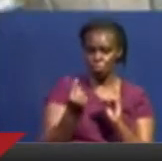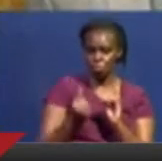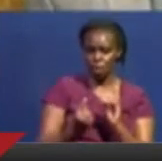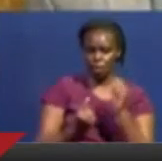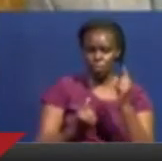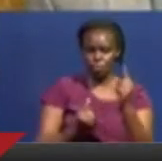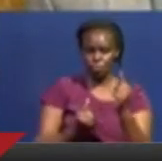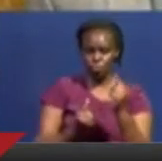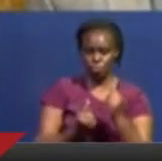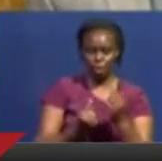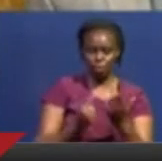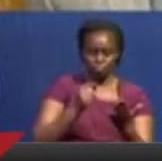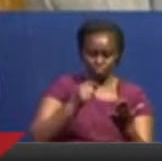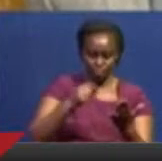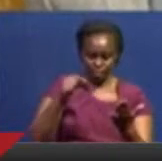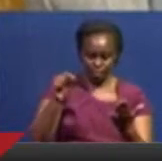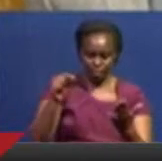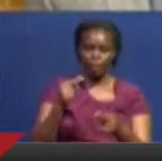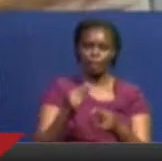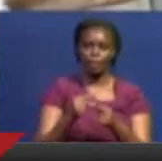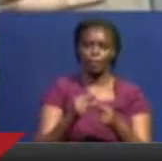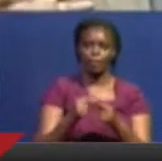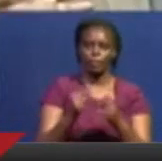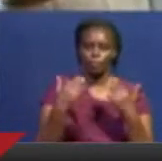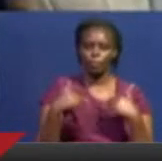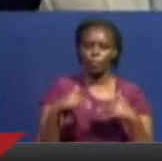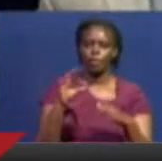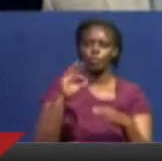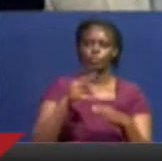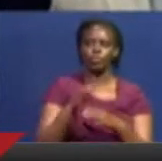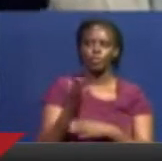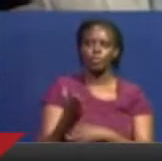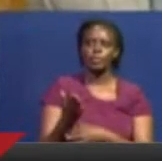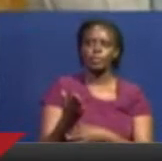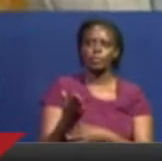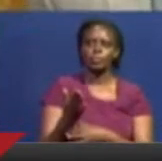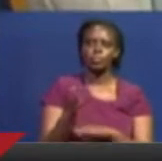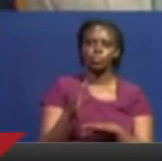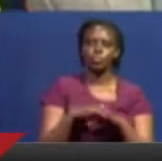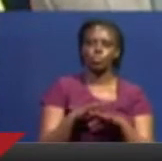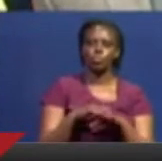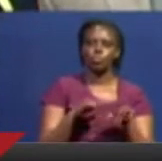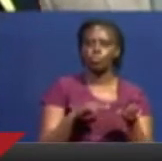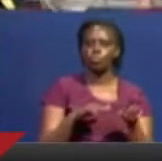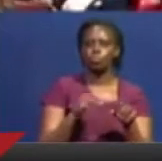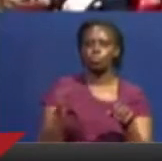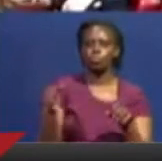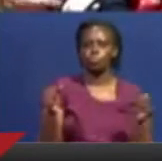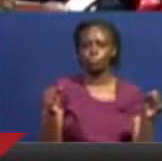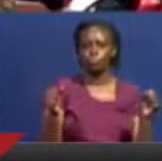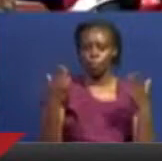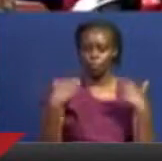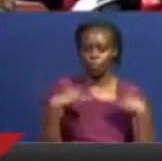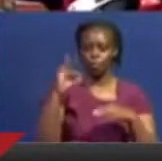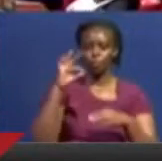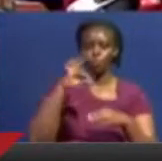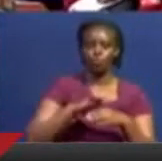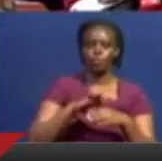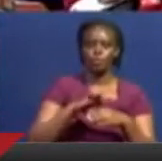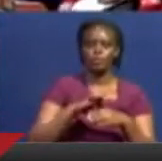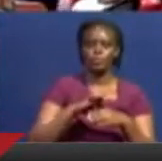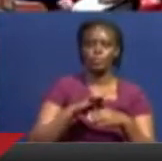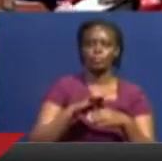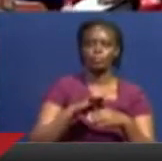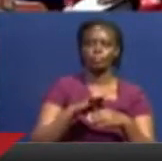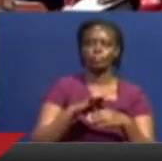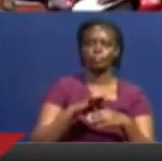will tick against your name. You've already voted here. Oh, very good. And yourself? You have voted? Oh,